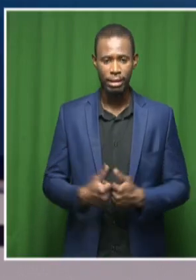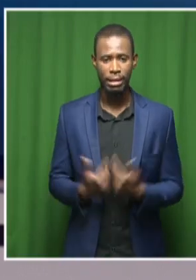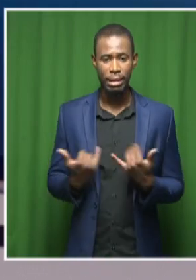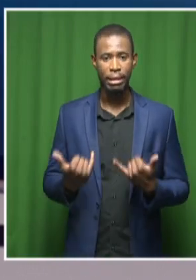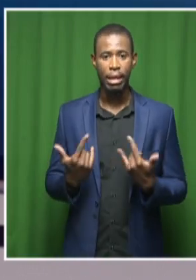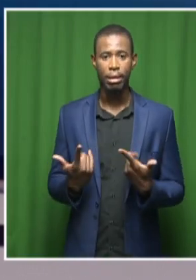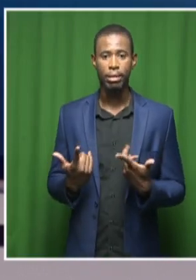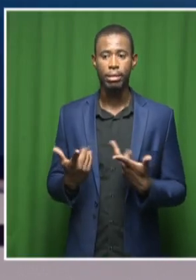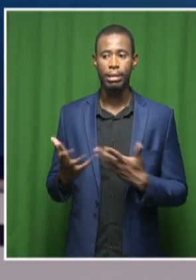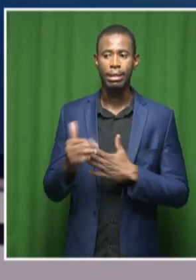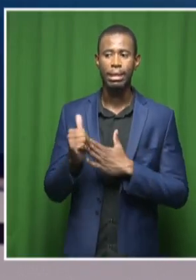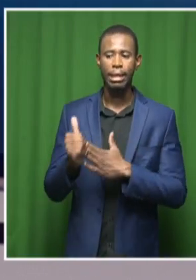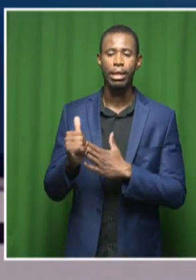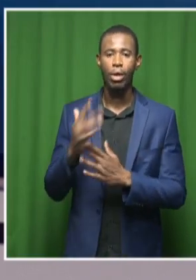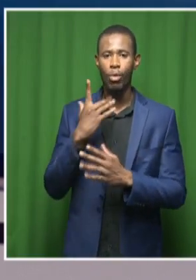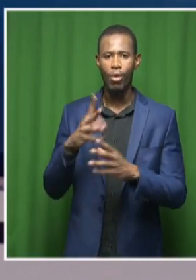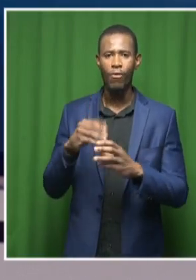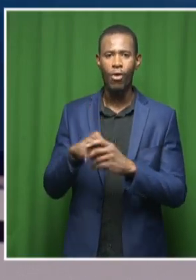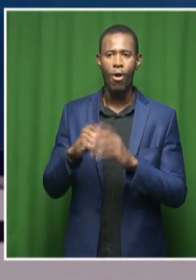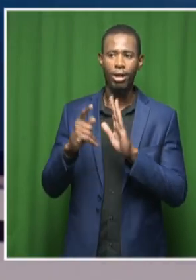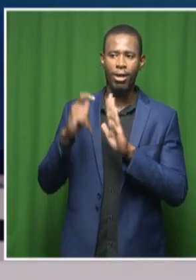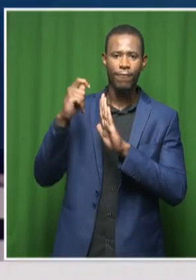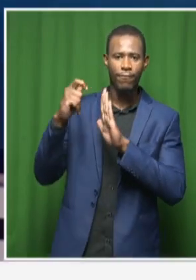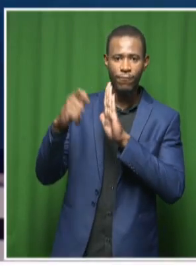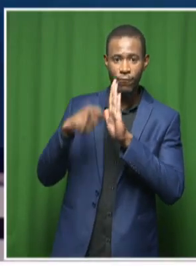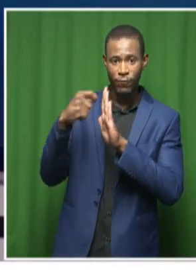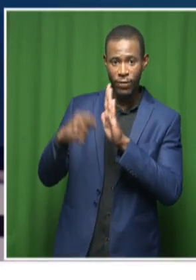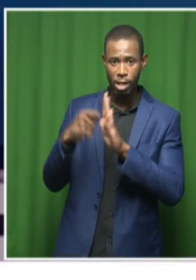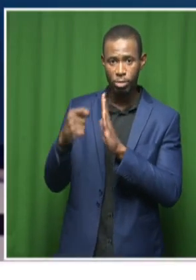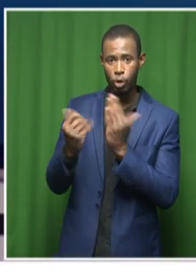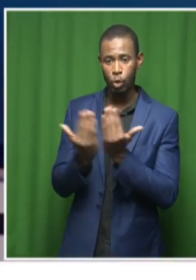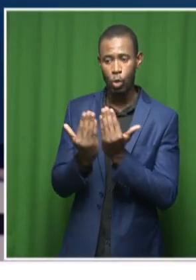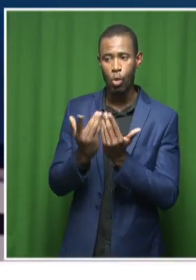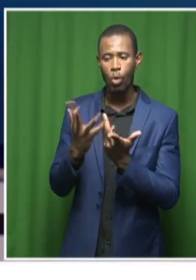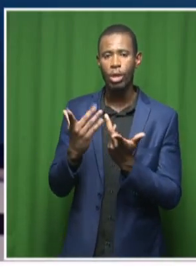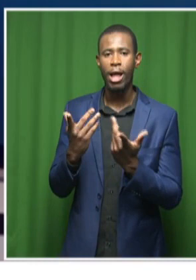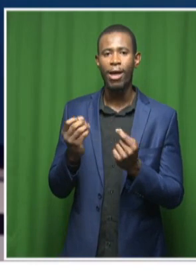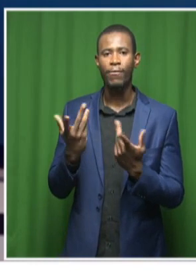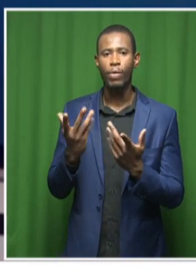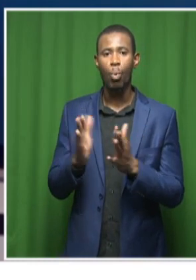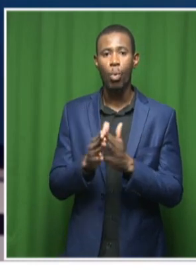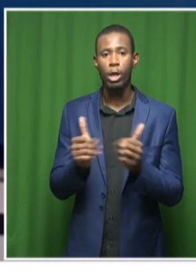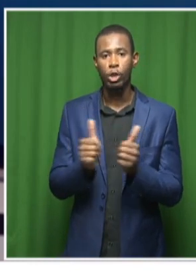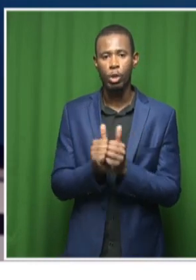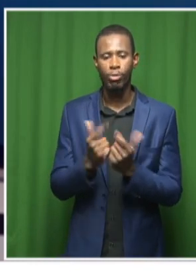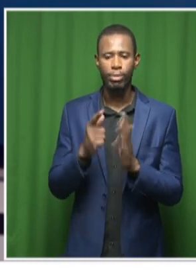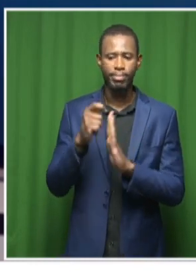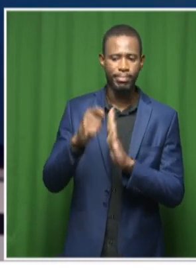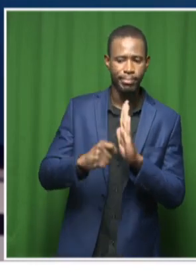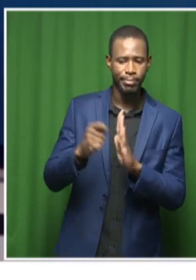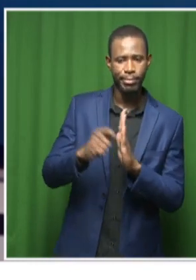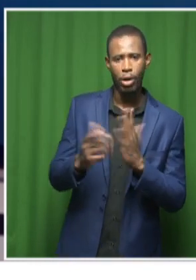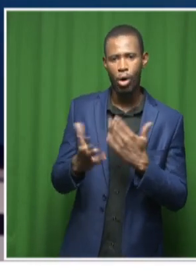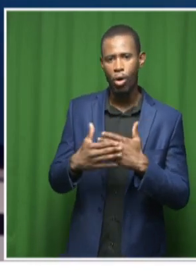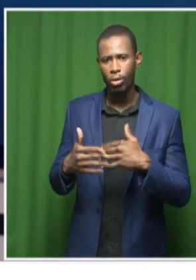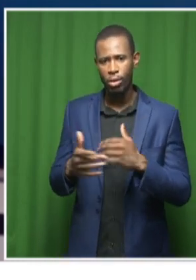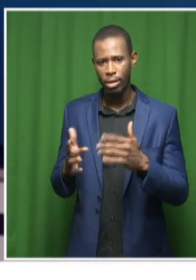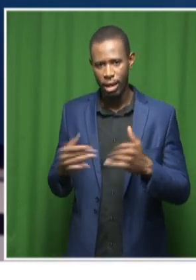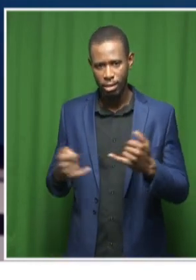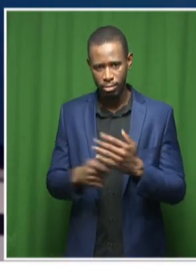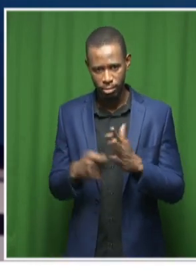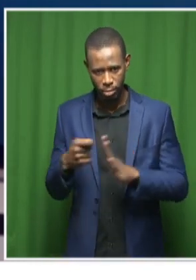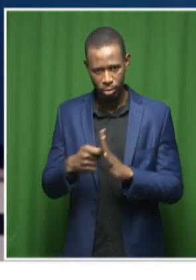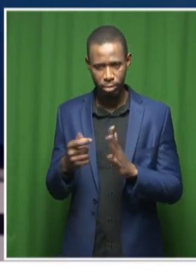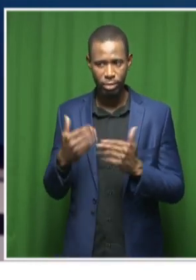Leaders in Motion Academy will be hosting the Film and Digital Skills Workshop from the 30th of January to the 3rd of February. The academy